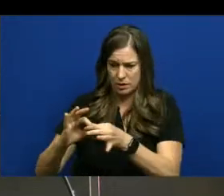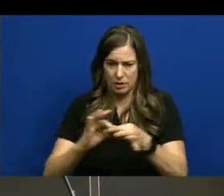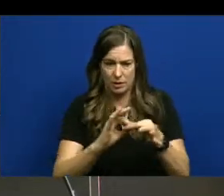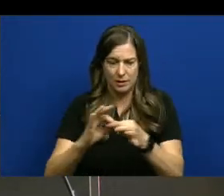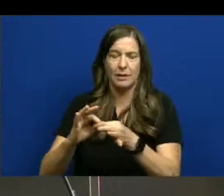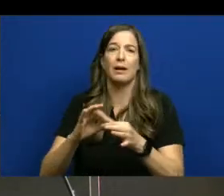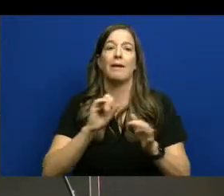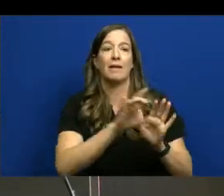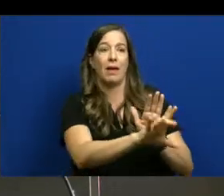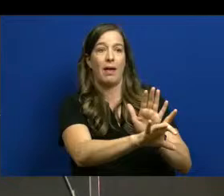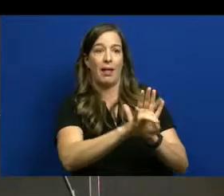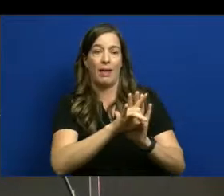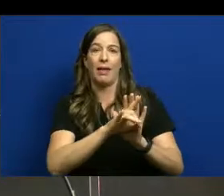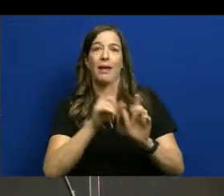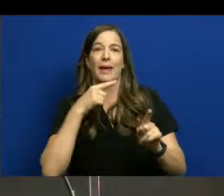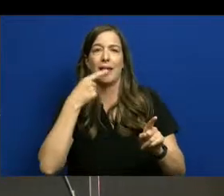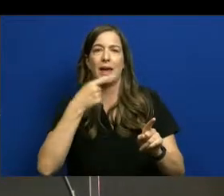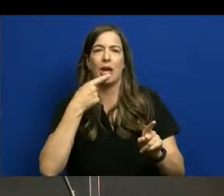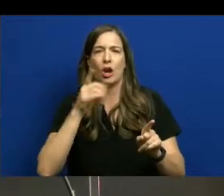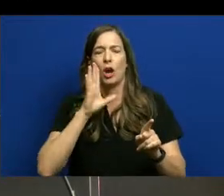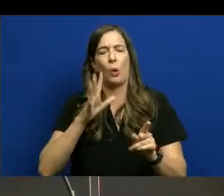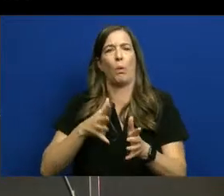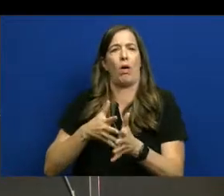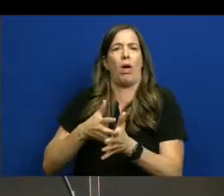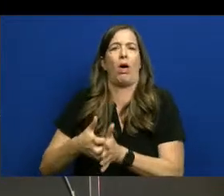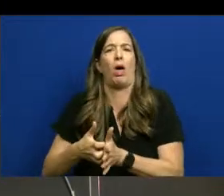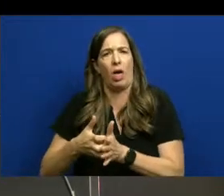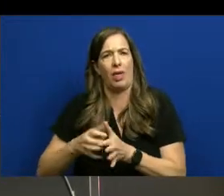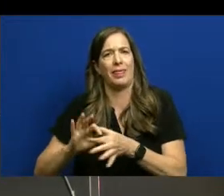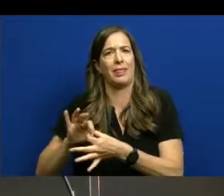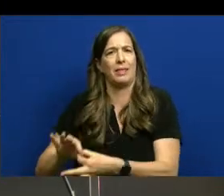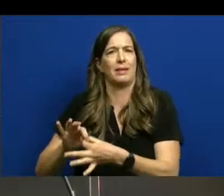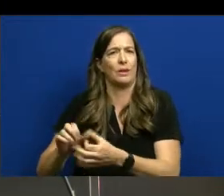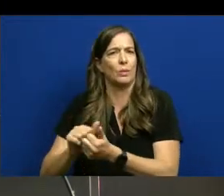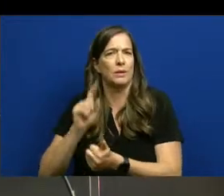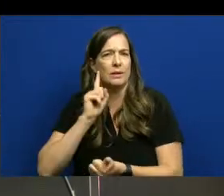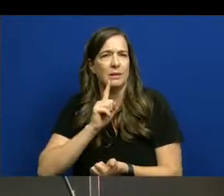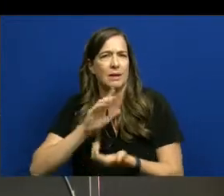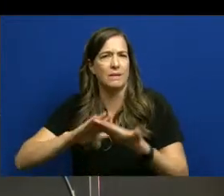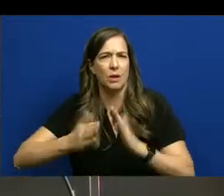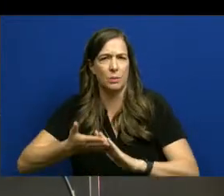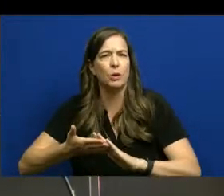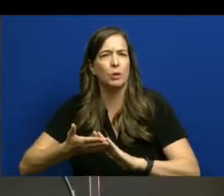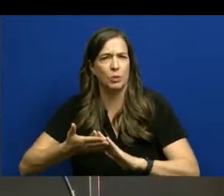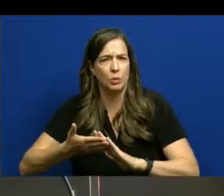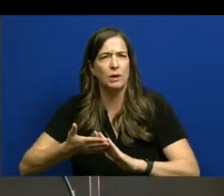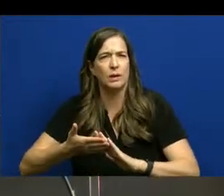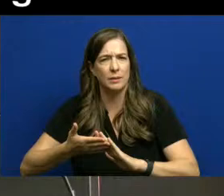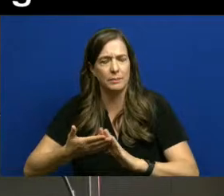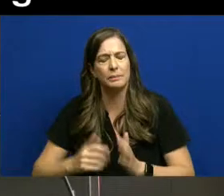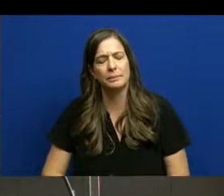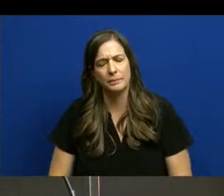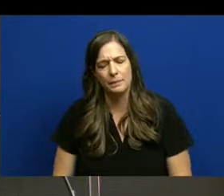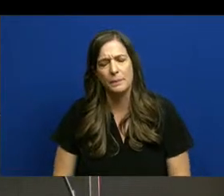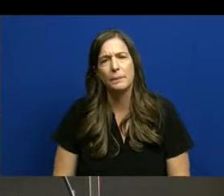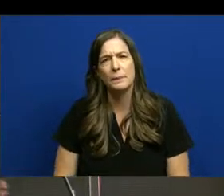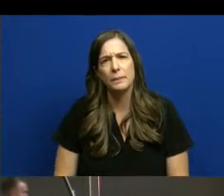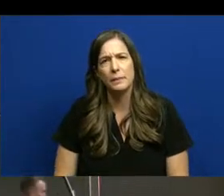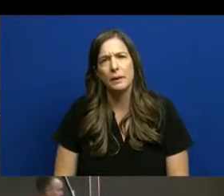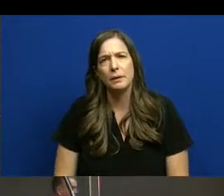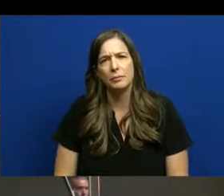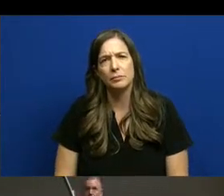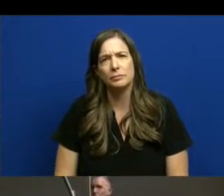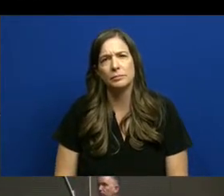not backward. Hiring an executive director who is hearing is not going to strengthen the relationship with the community